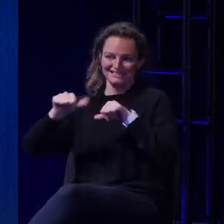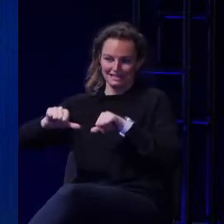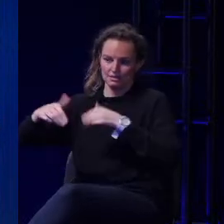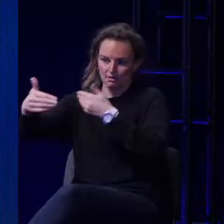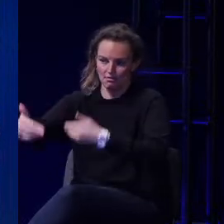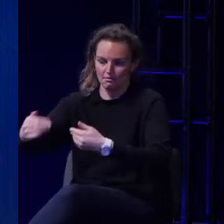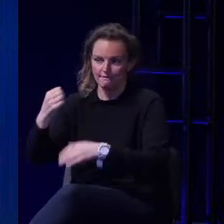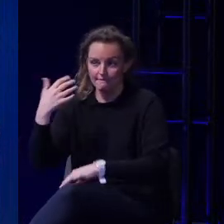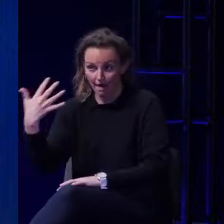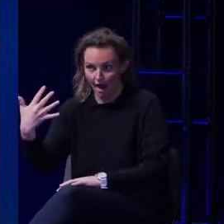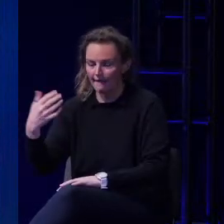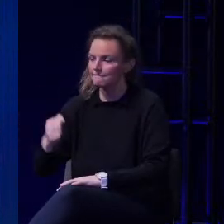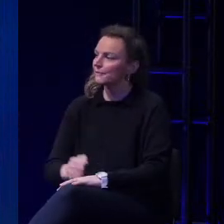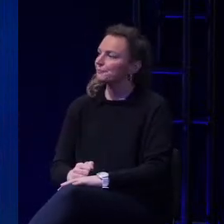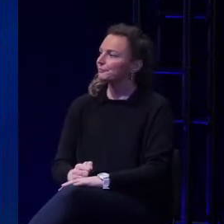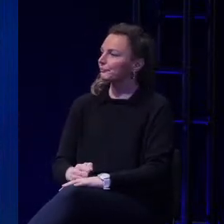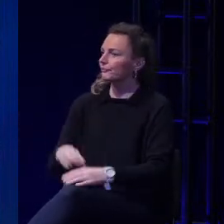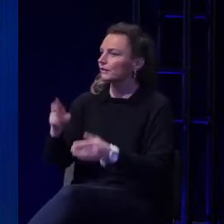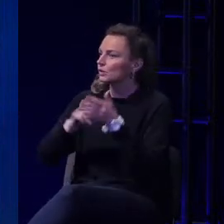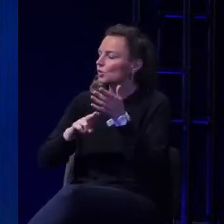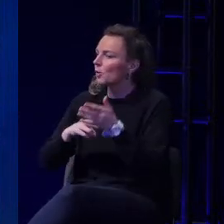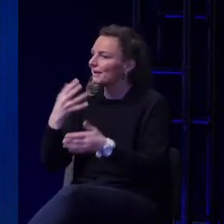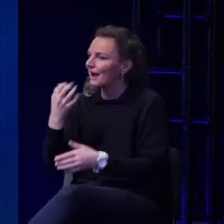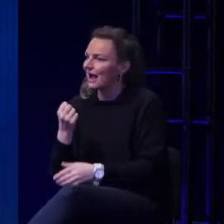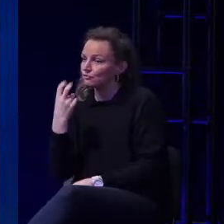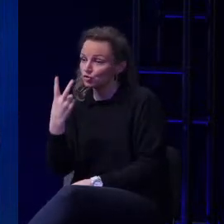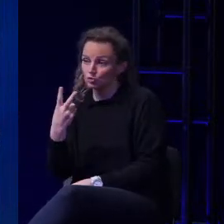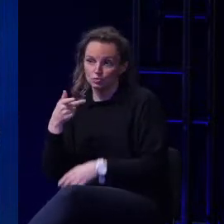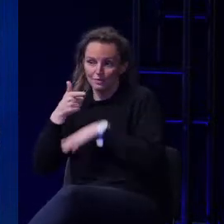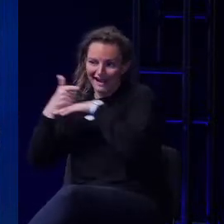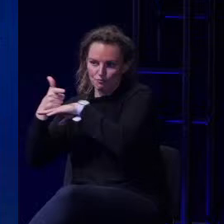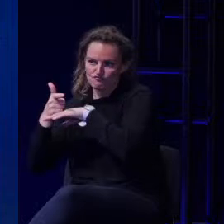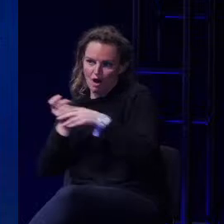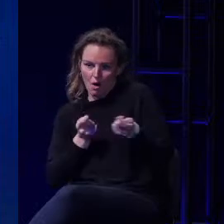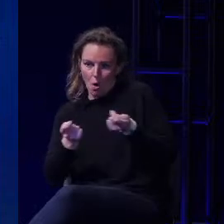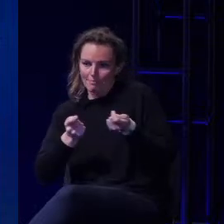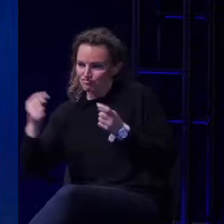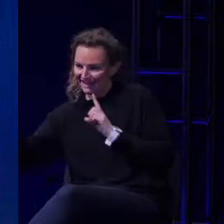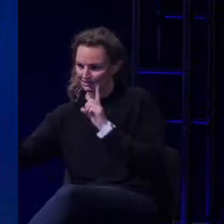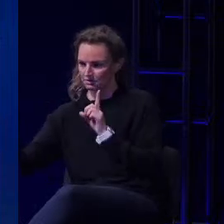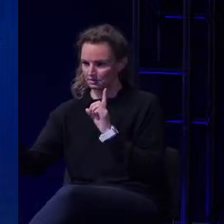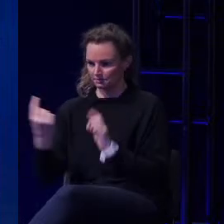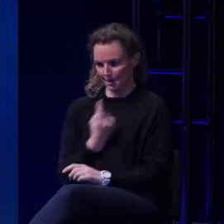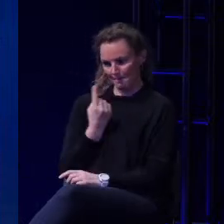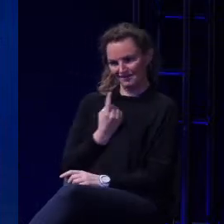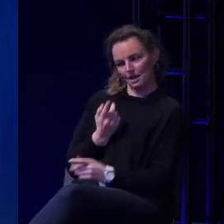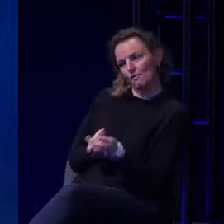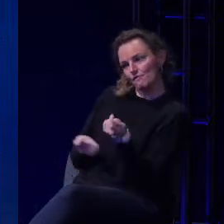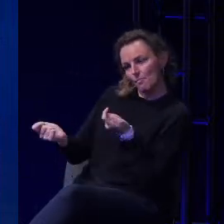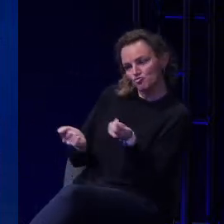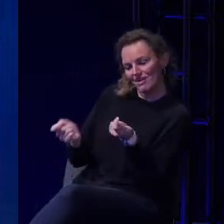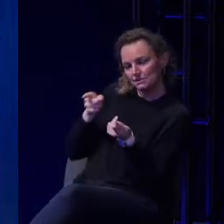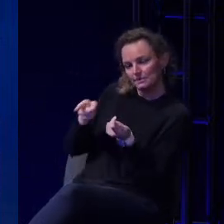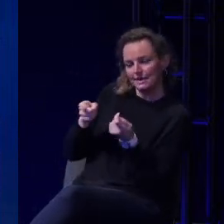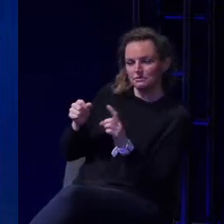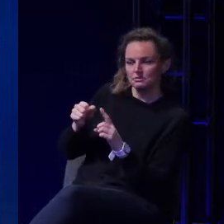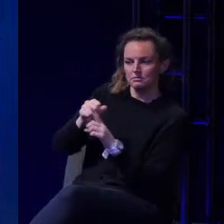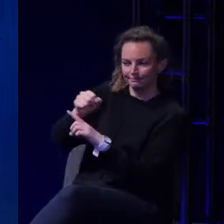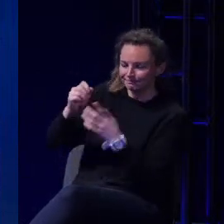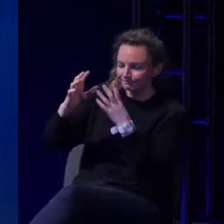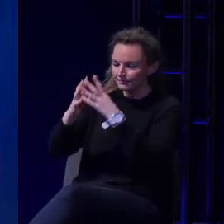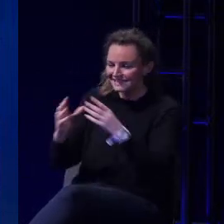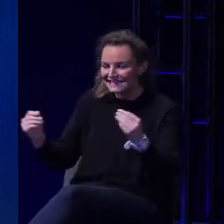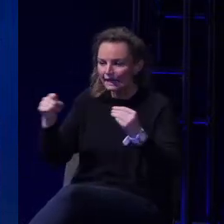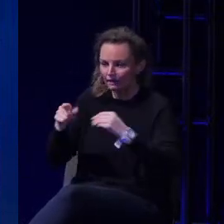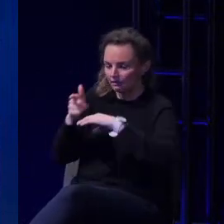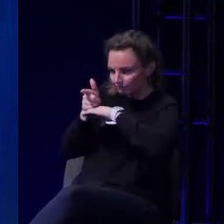and normally I have 2 operators, but I operated this scene, and I thought it was just a good